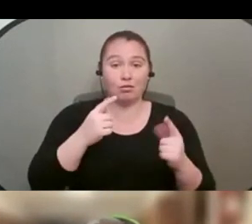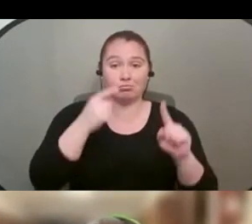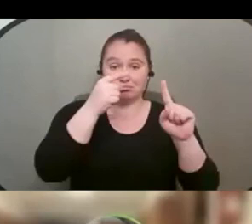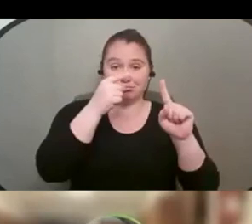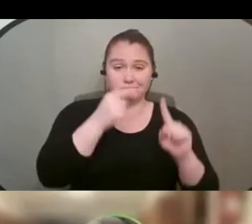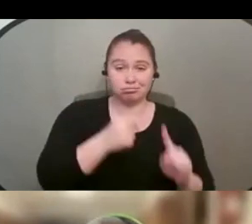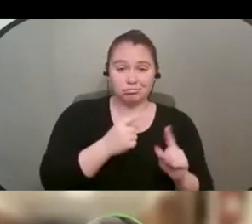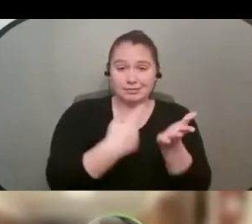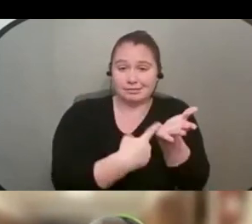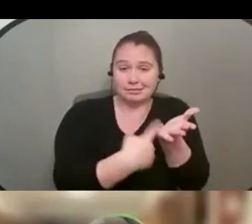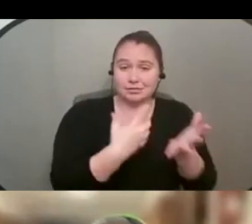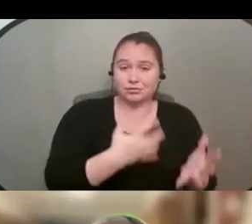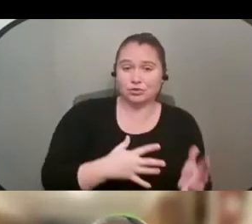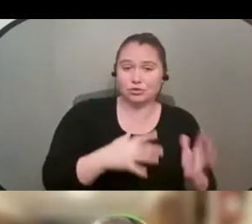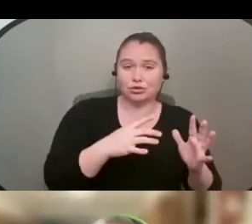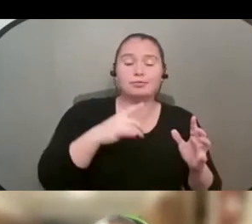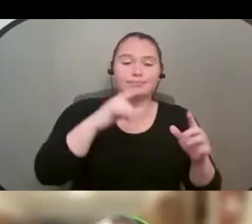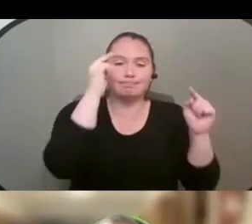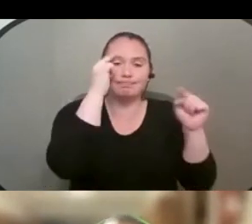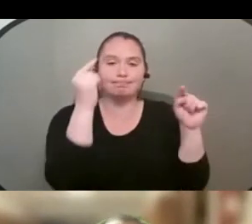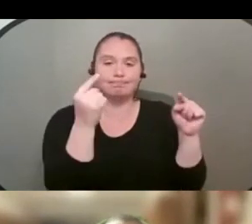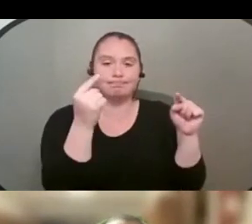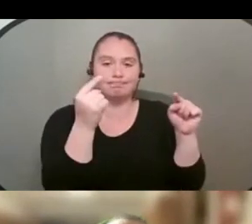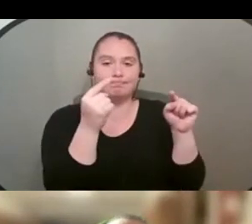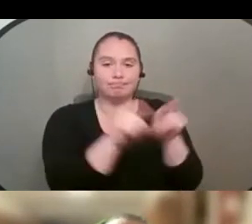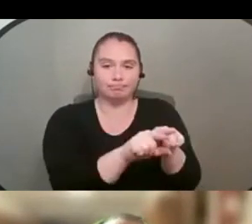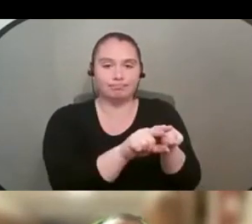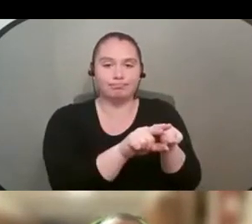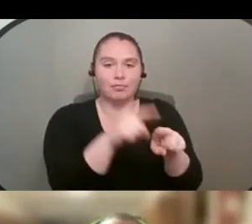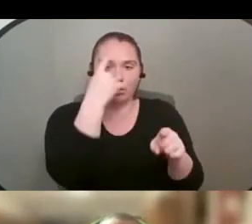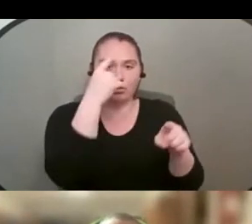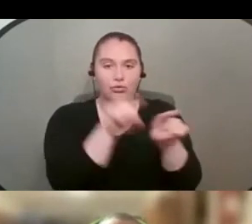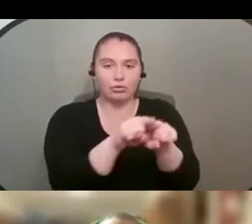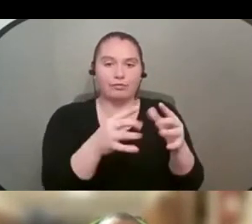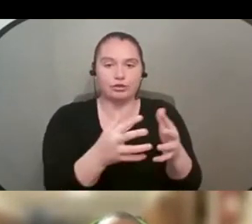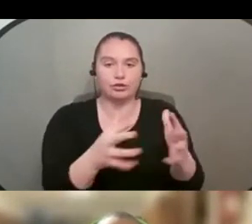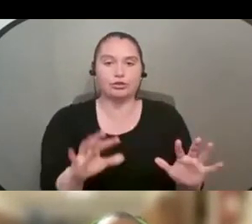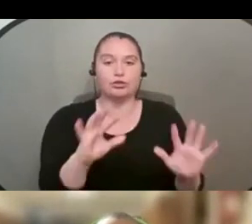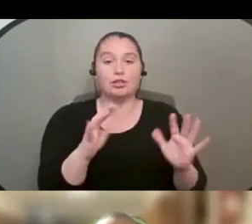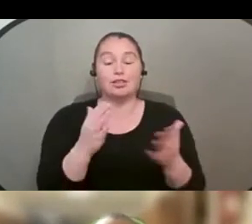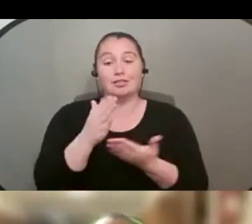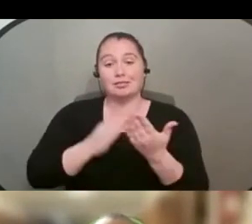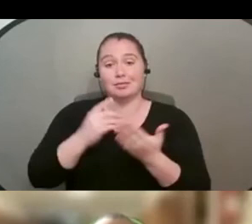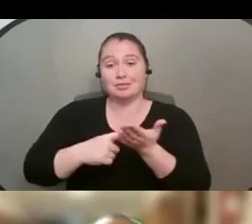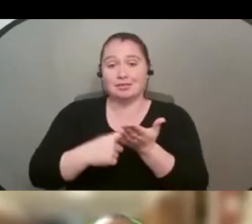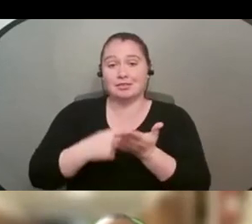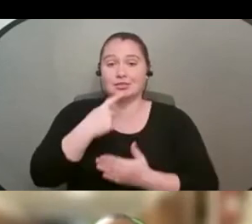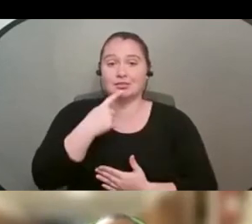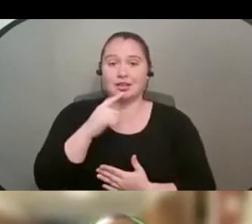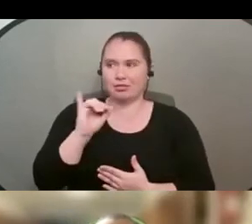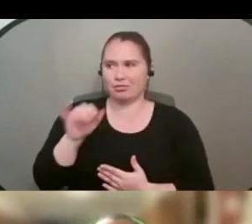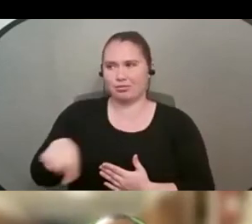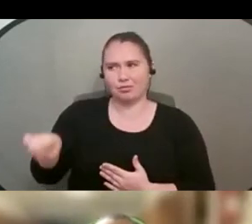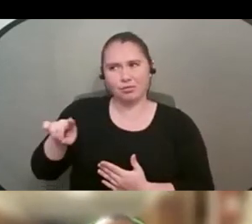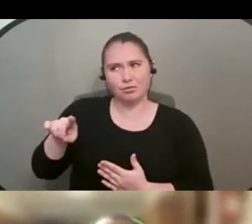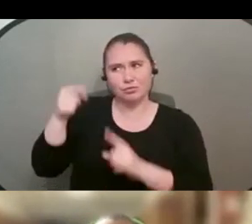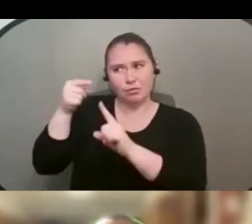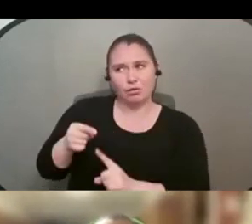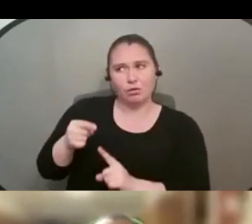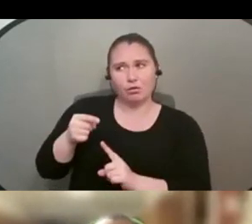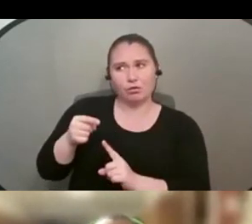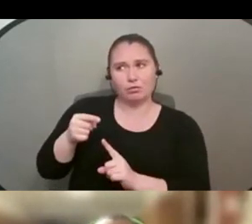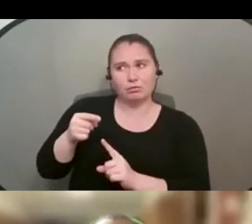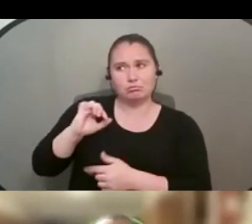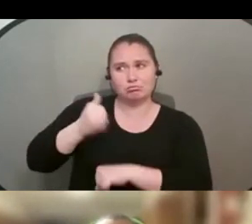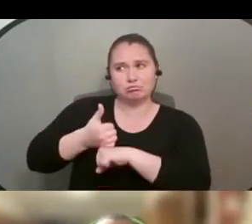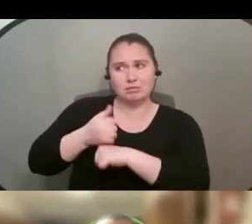the priority needs. There was some discussion about, where those goals in rank order, I'll say, and know that they are